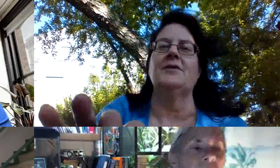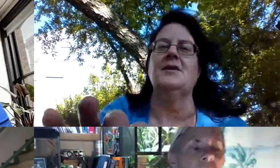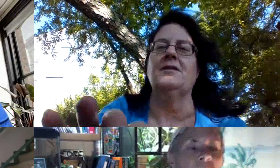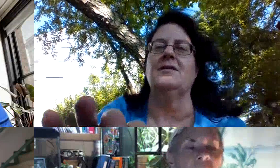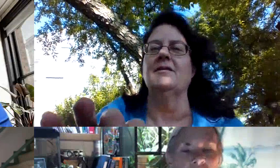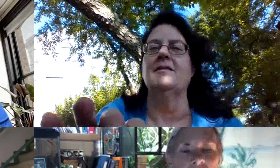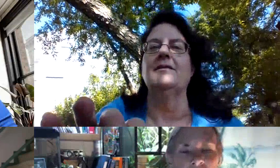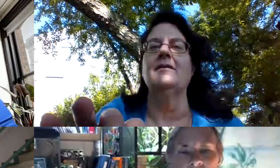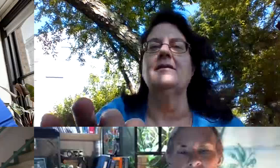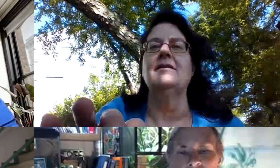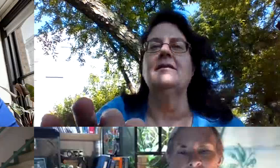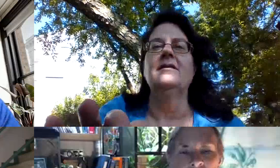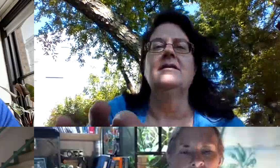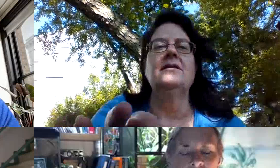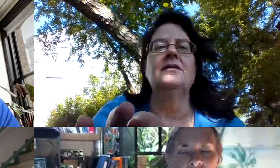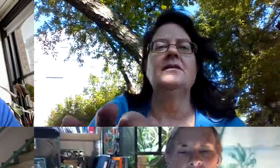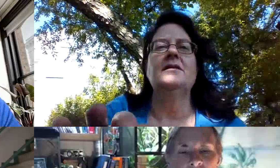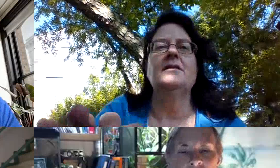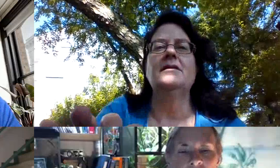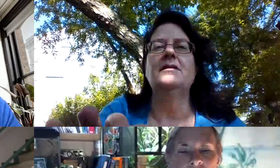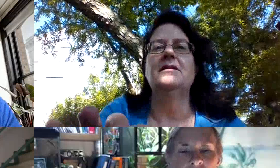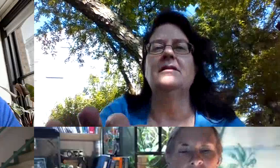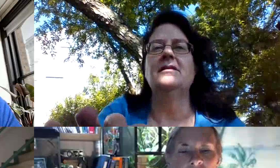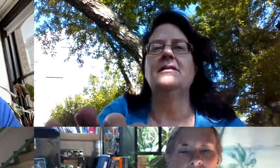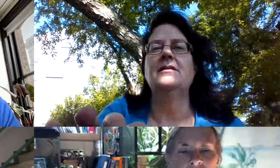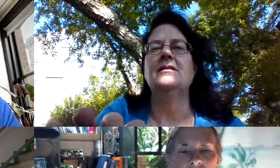hand option either.